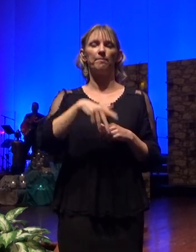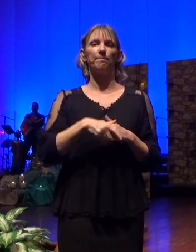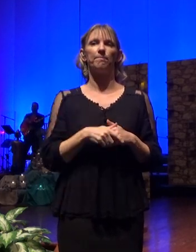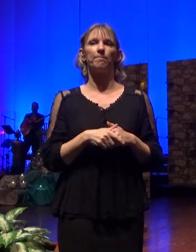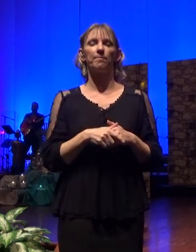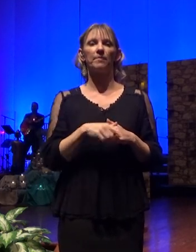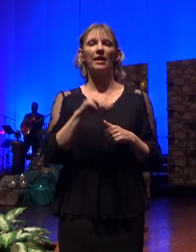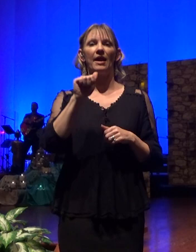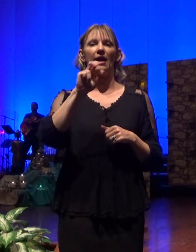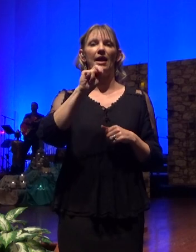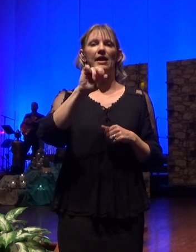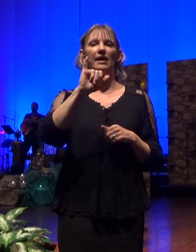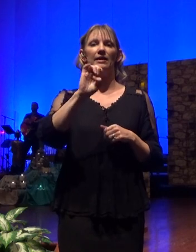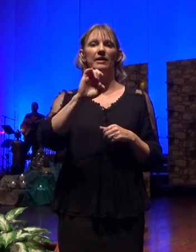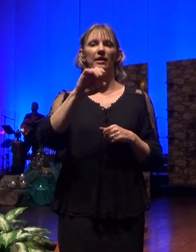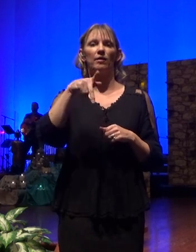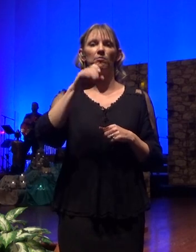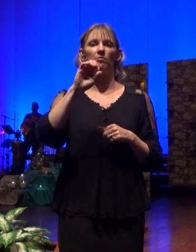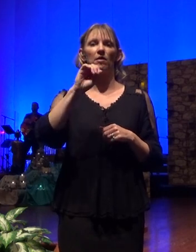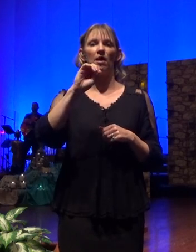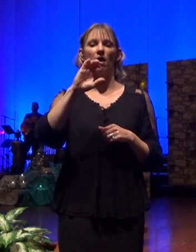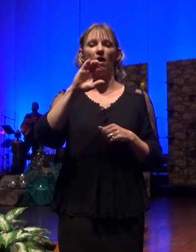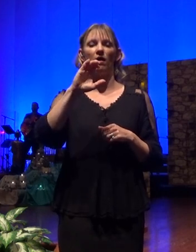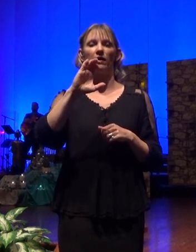Annie Puckett.